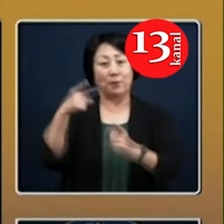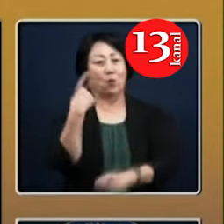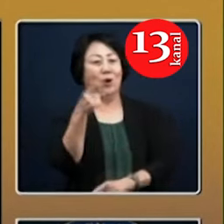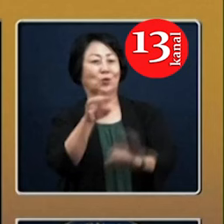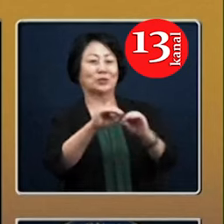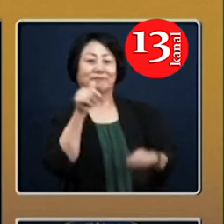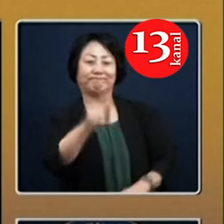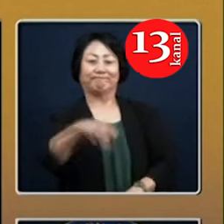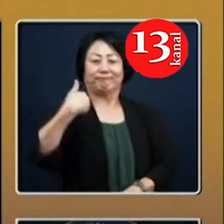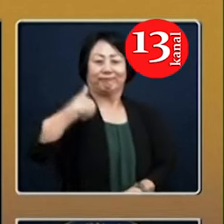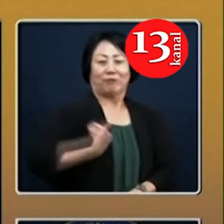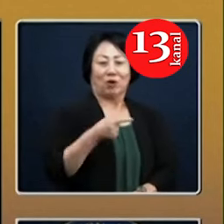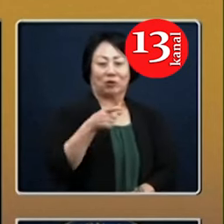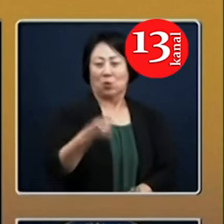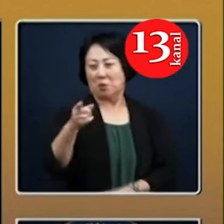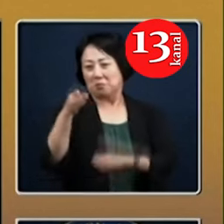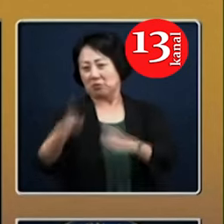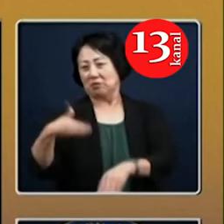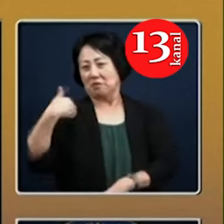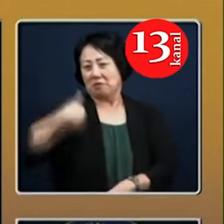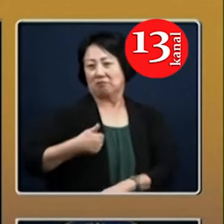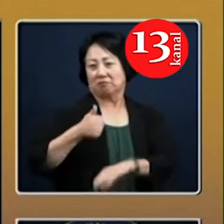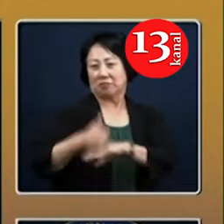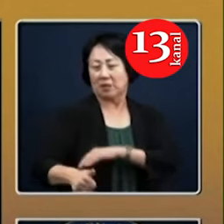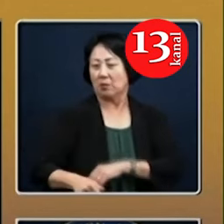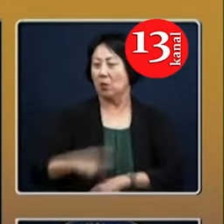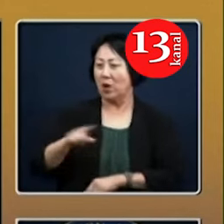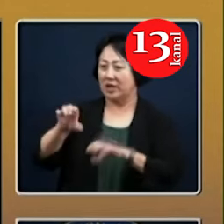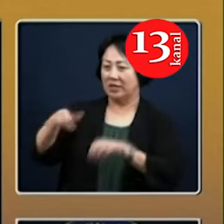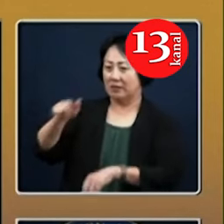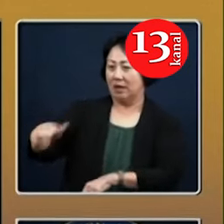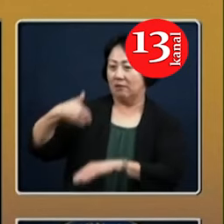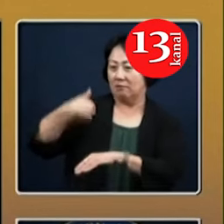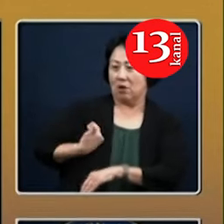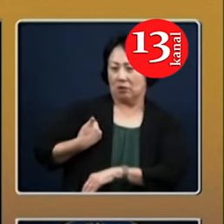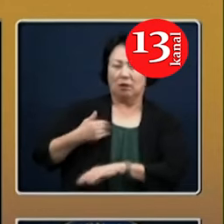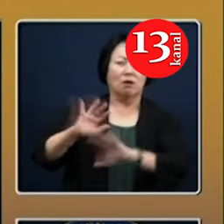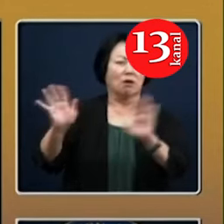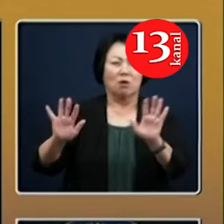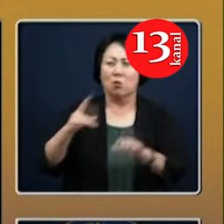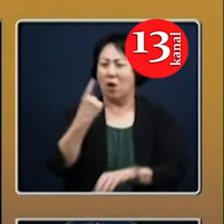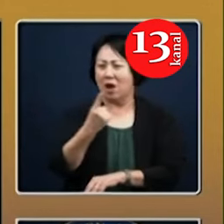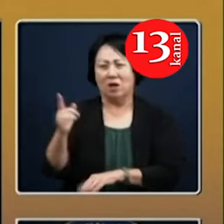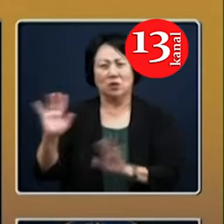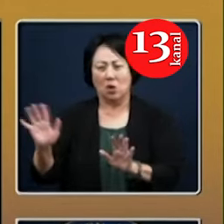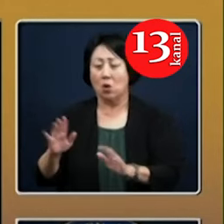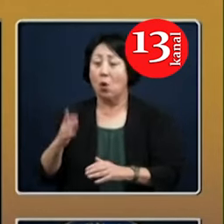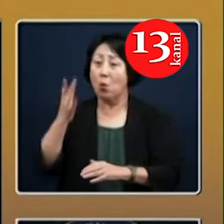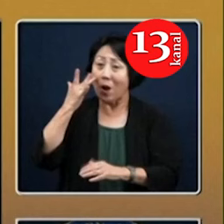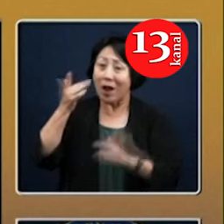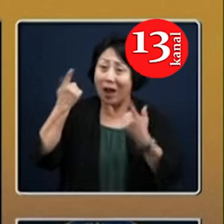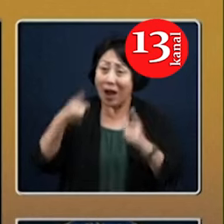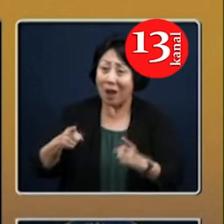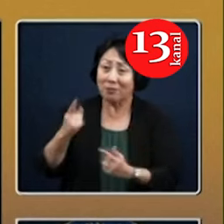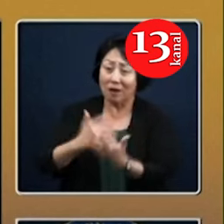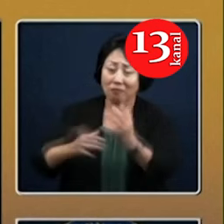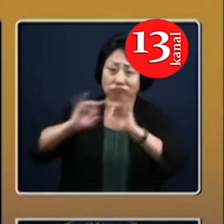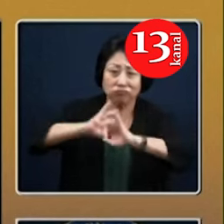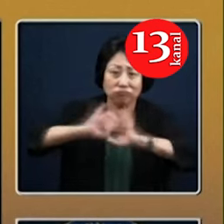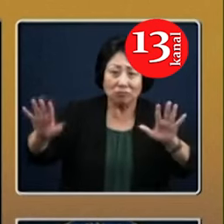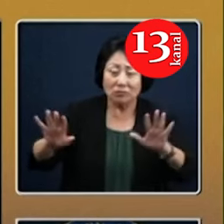organization, individual, action, or event. The conditions that made this tragedy